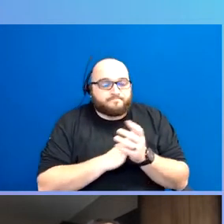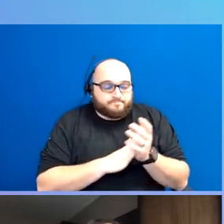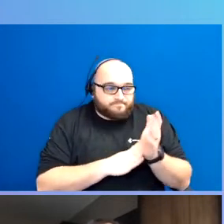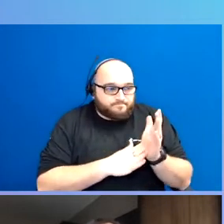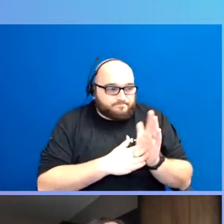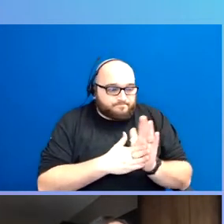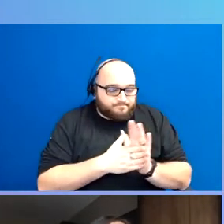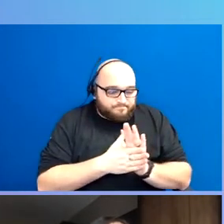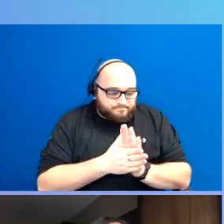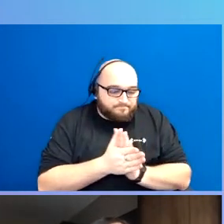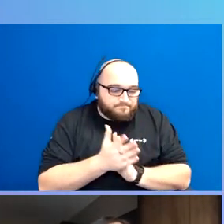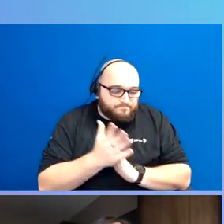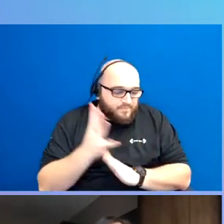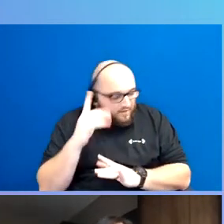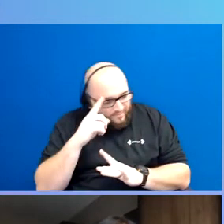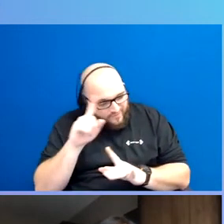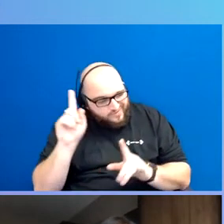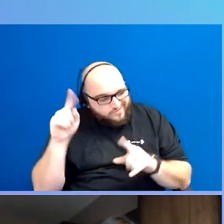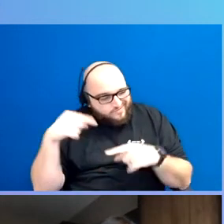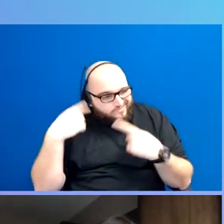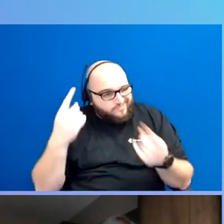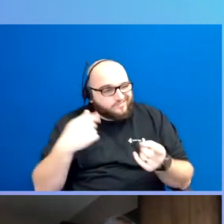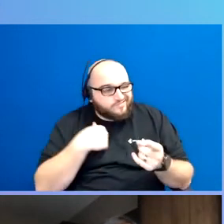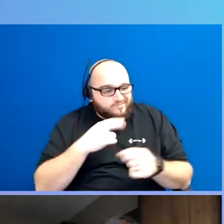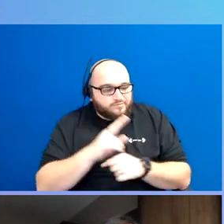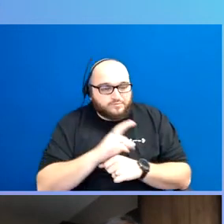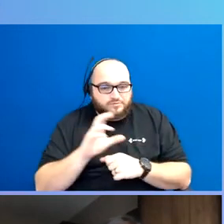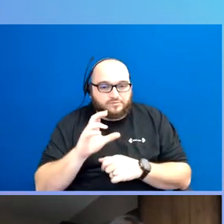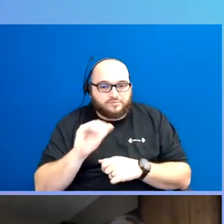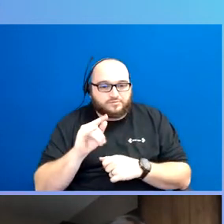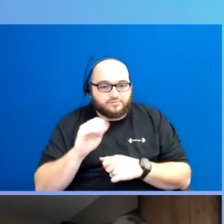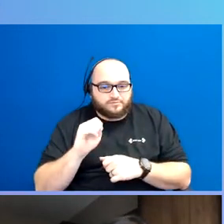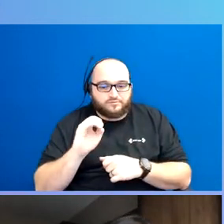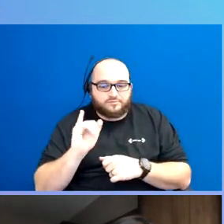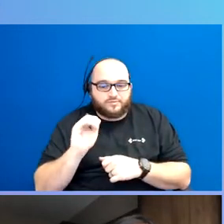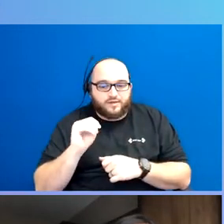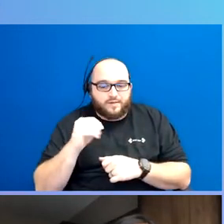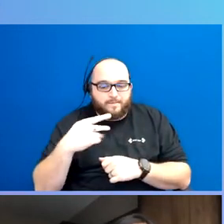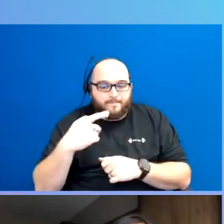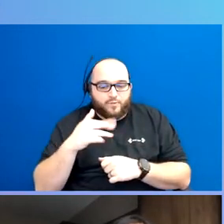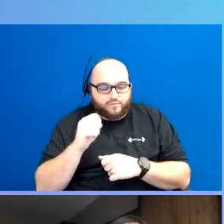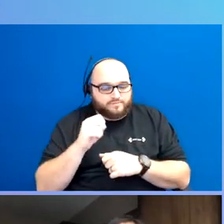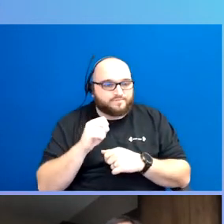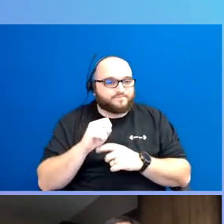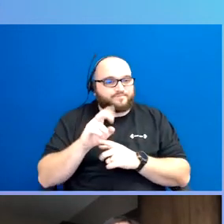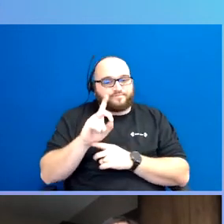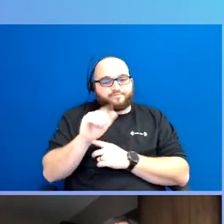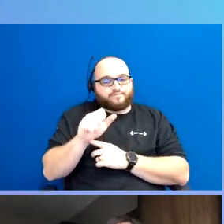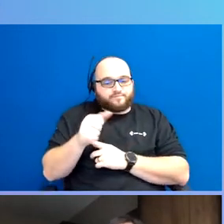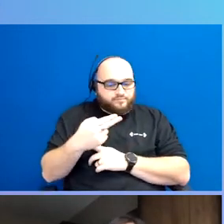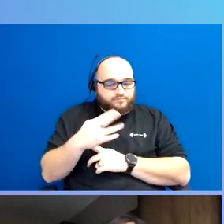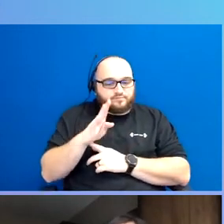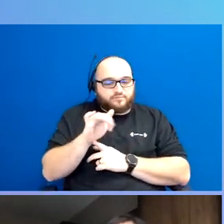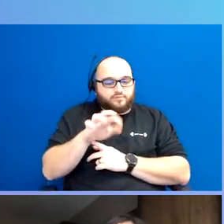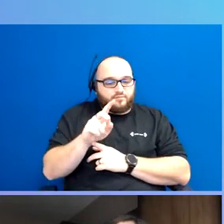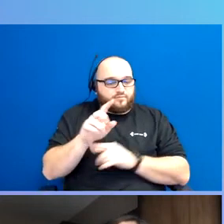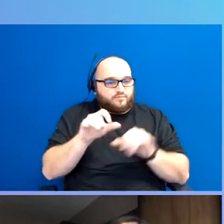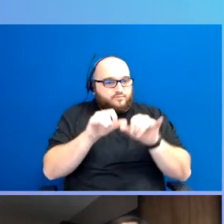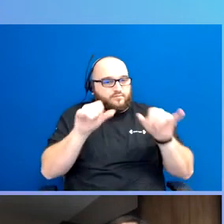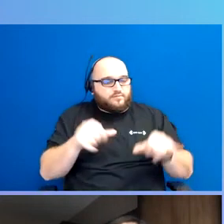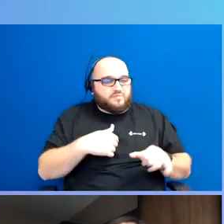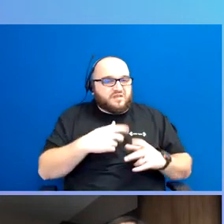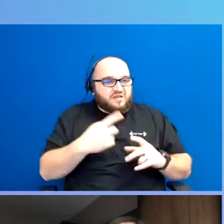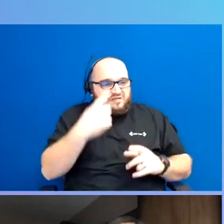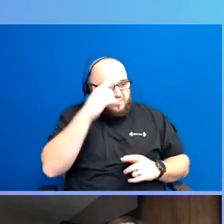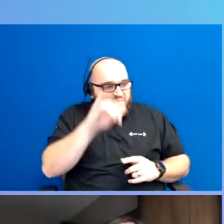I, for a while, I was using Siteimprove's dashboard system. I found that to be quite interesting. I think